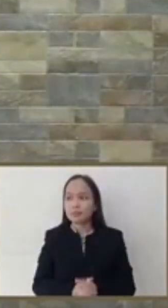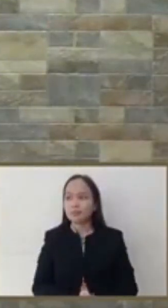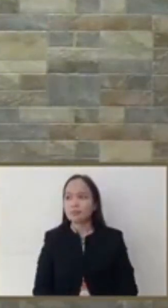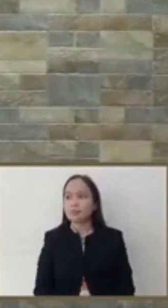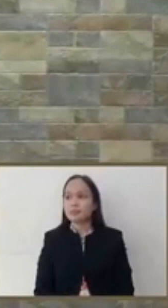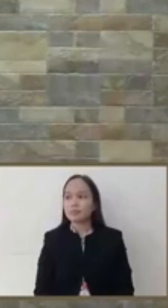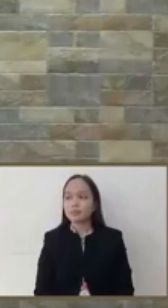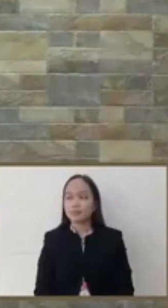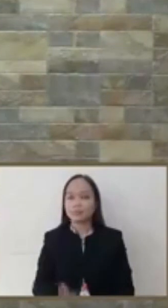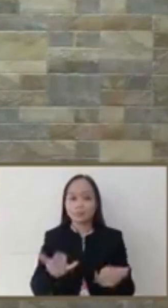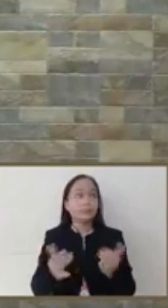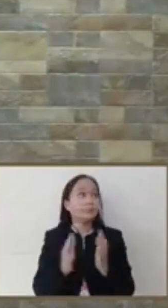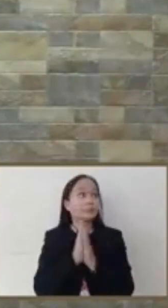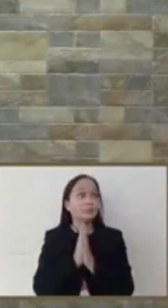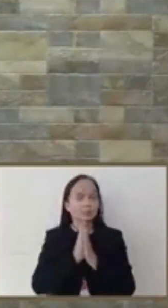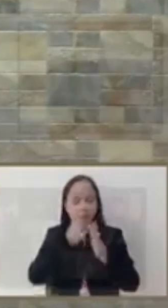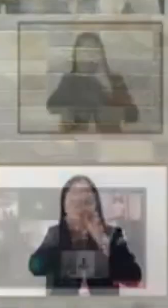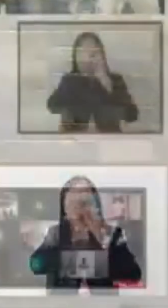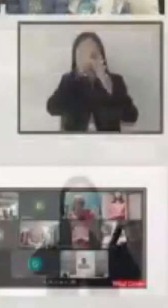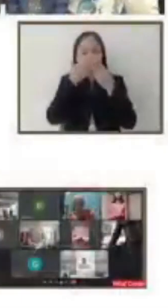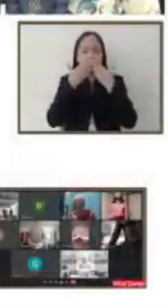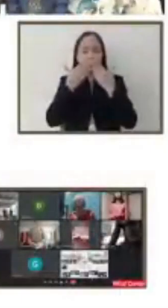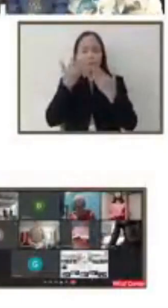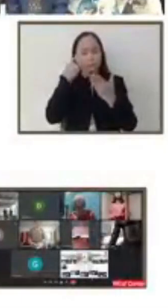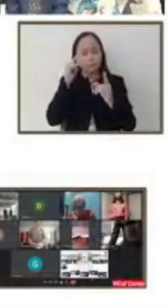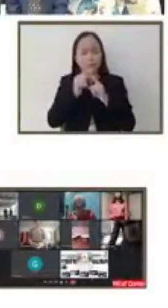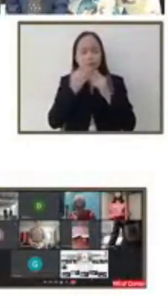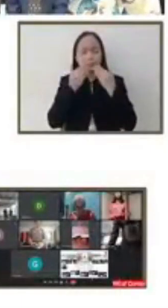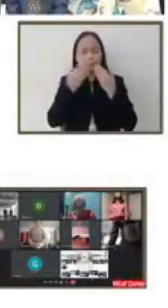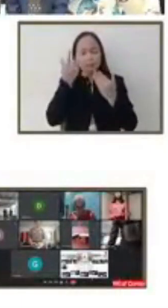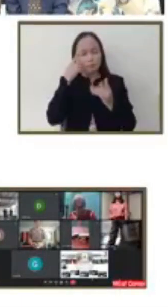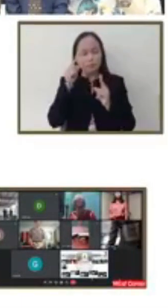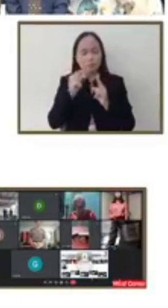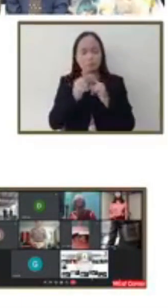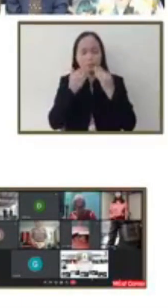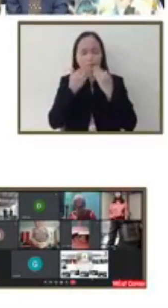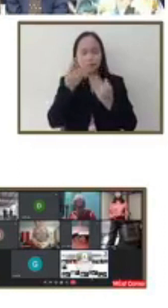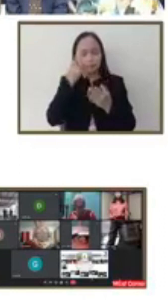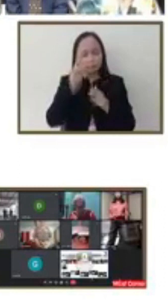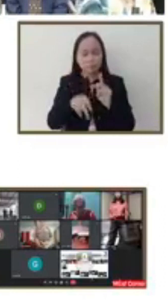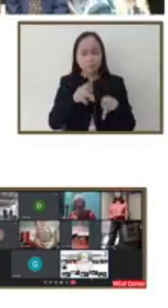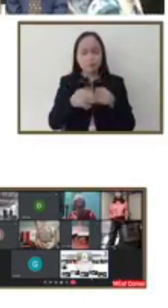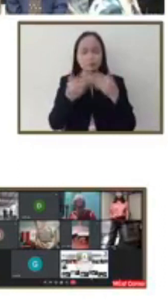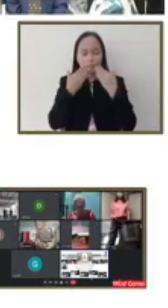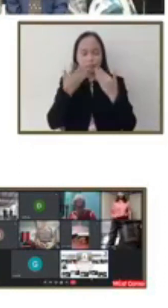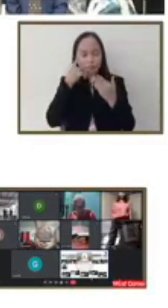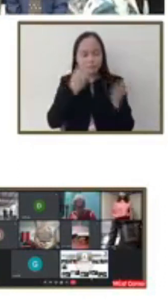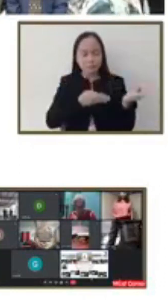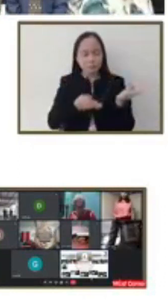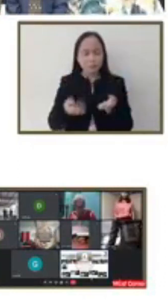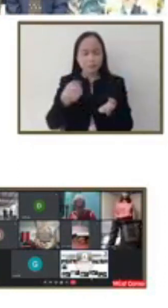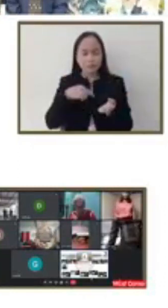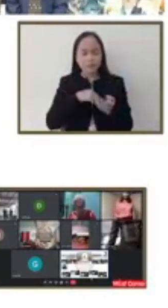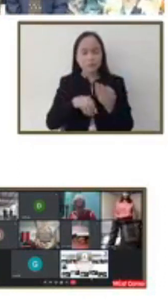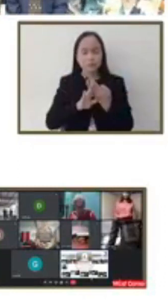Alright? Let's bow our heads for prayer. Father, thank you for your words. Thank you for these passages. And thank you for your people. Thank you for bringing us back here. And I